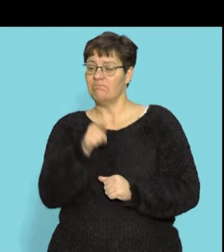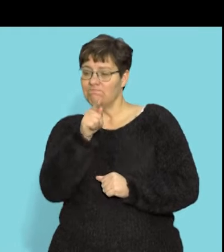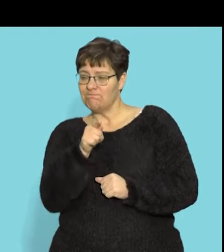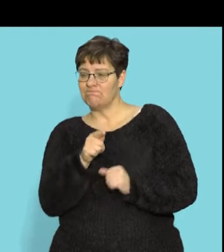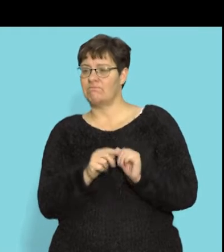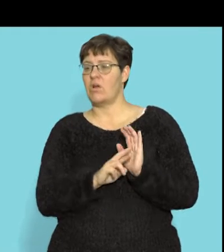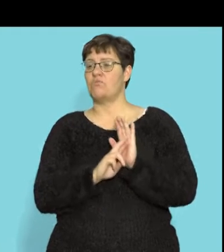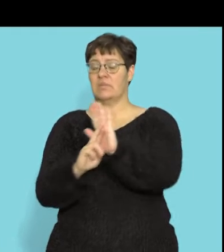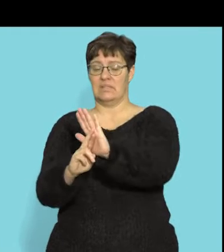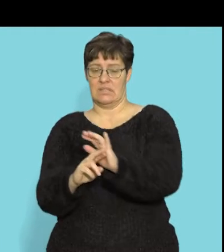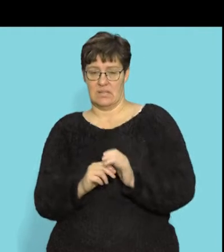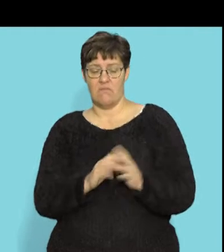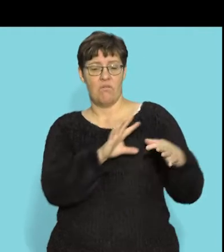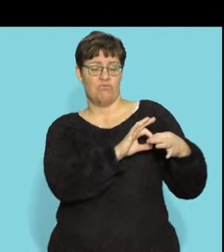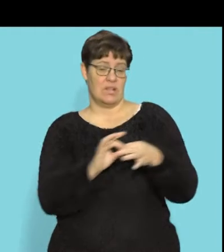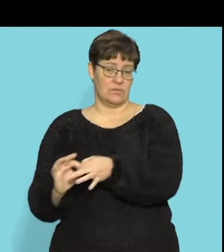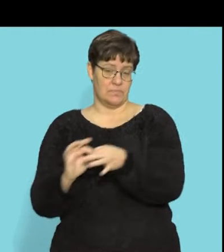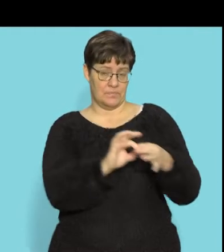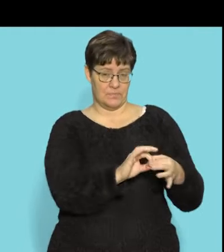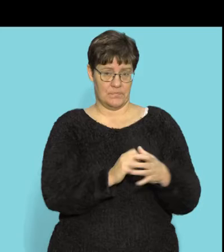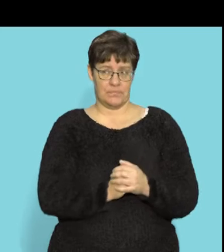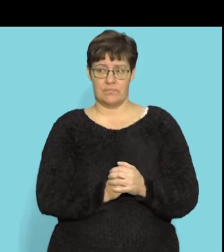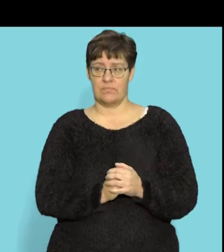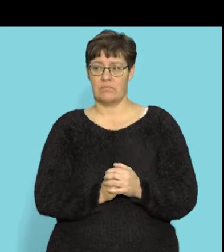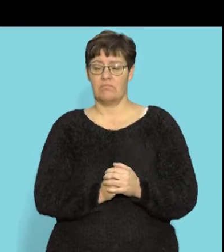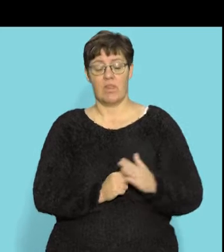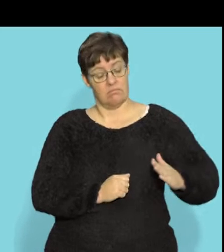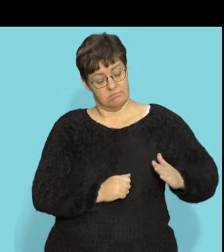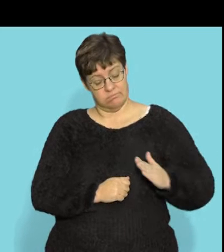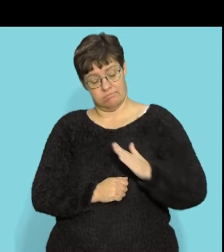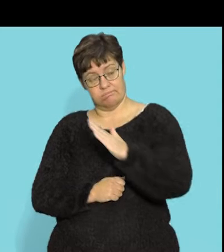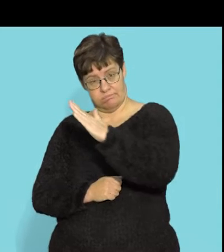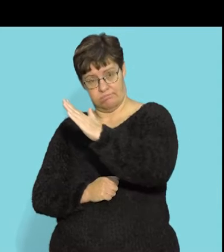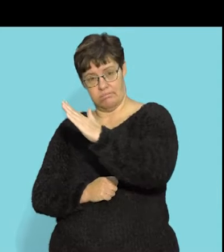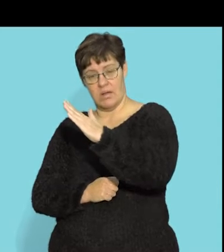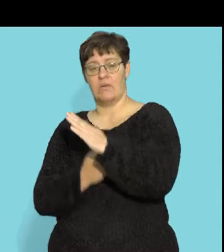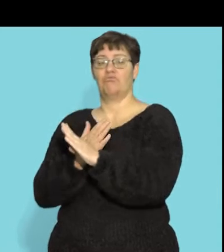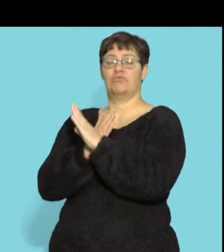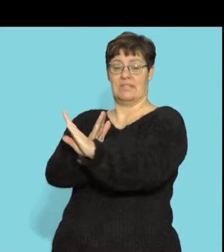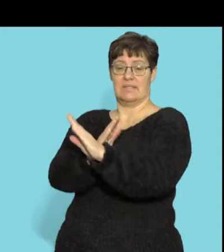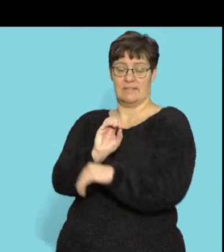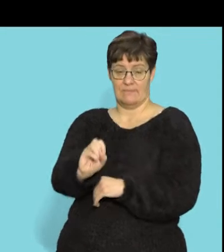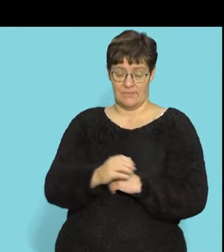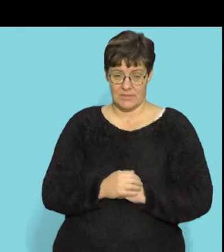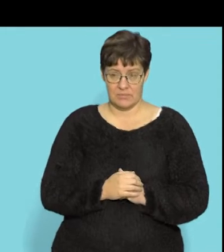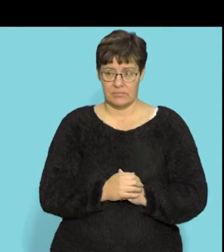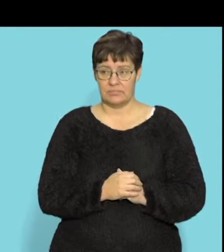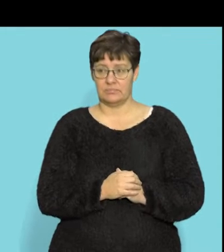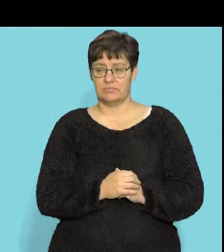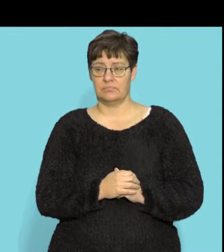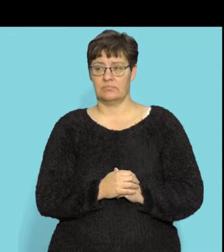representation of this relationship. And then this constant gradient represents the resistance,